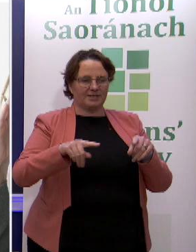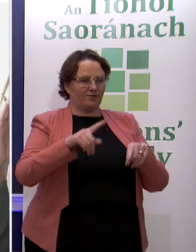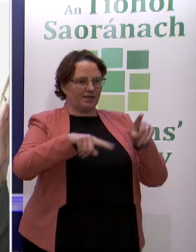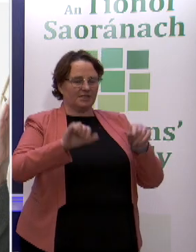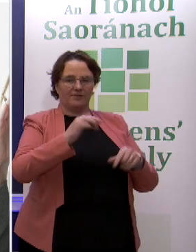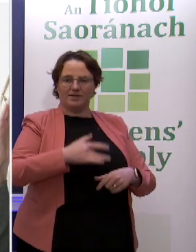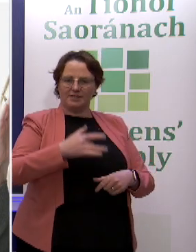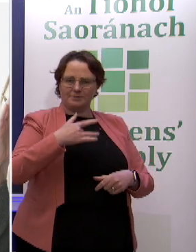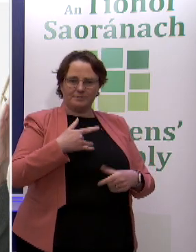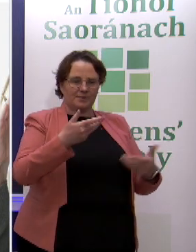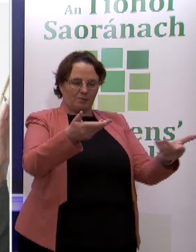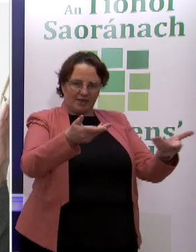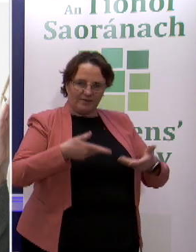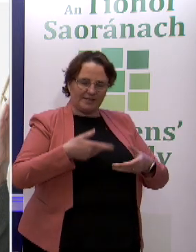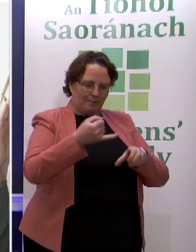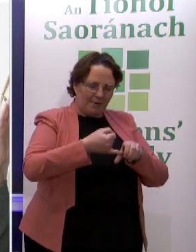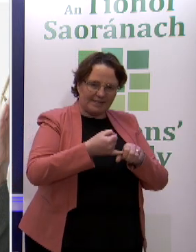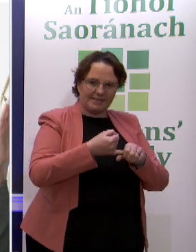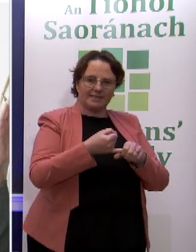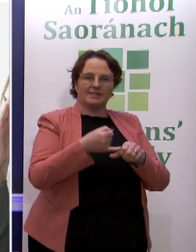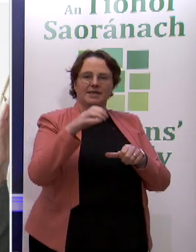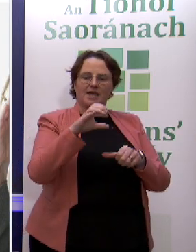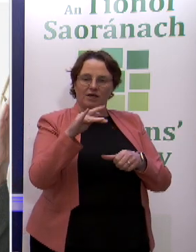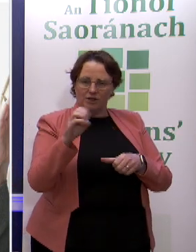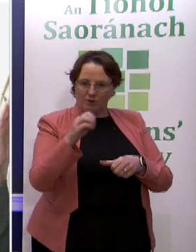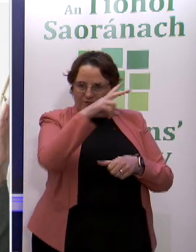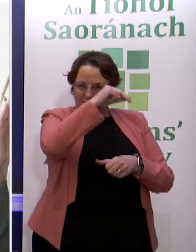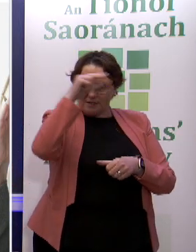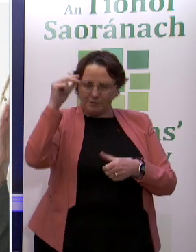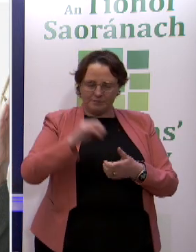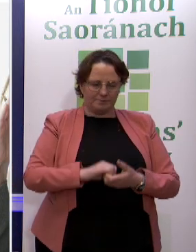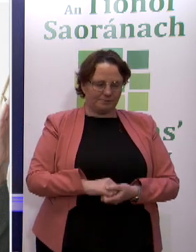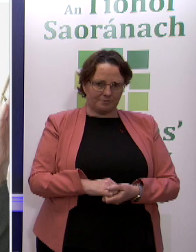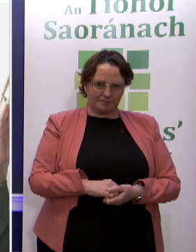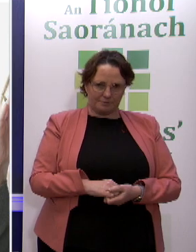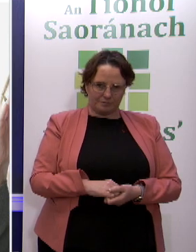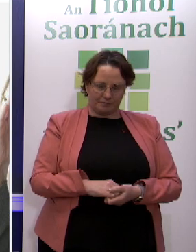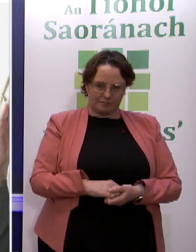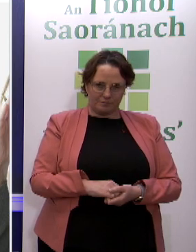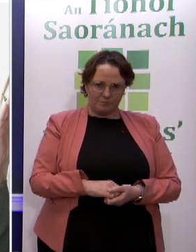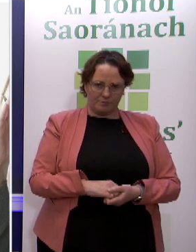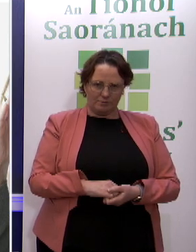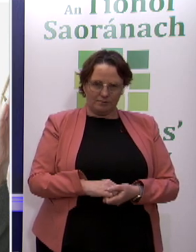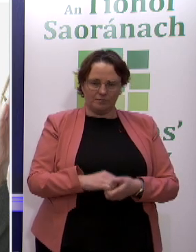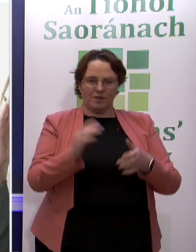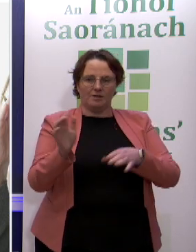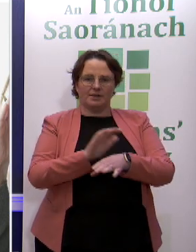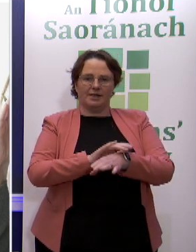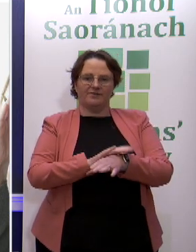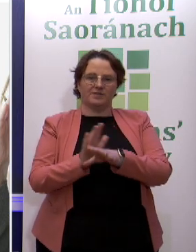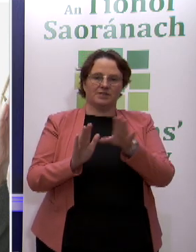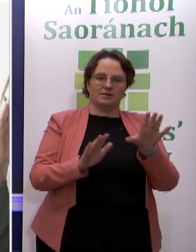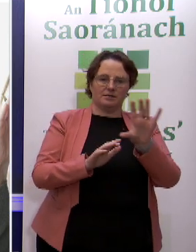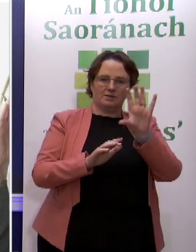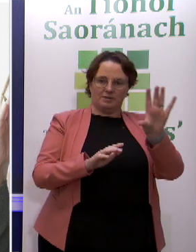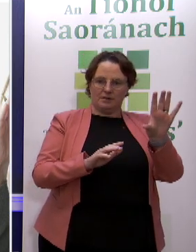us with medicines and with cures for diseases. So for example, the cone snail in the top left picture there and the poppy